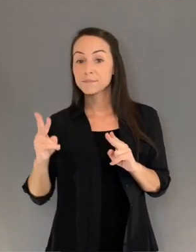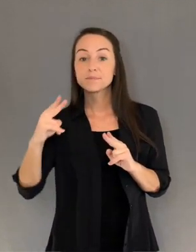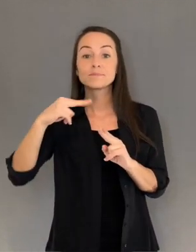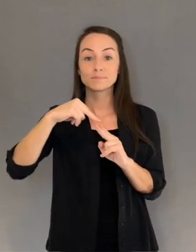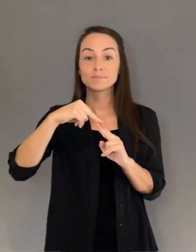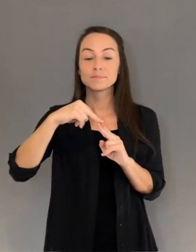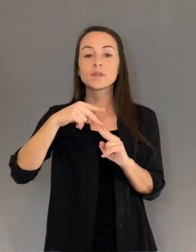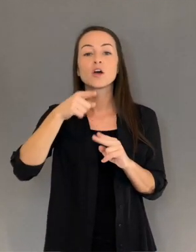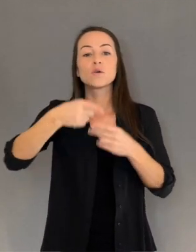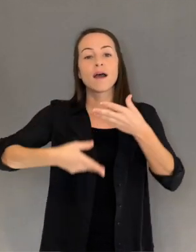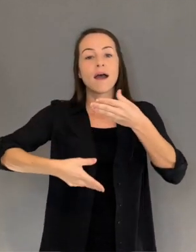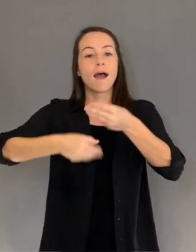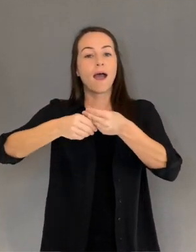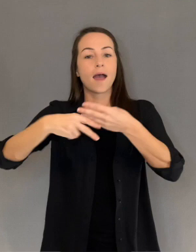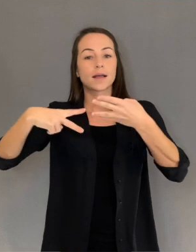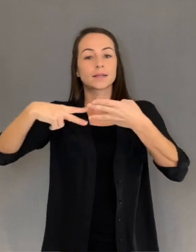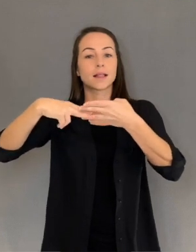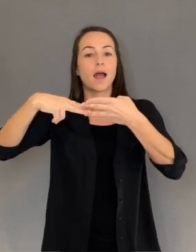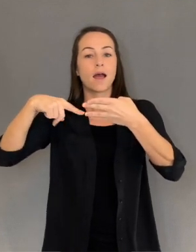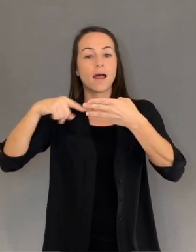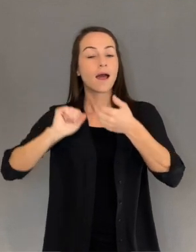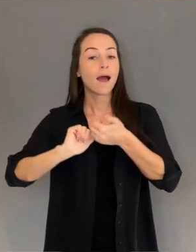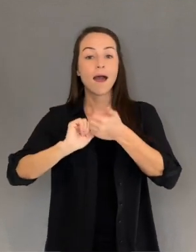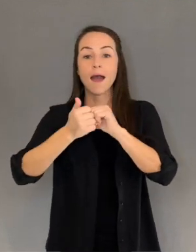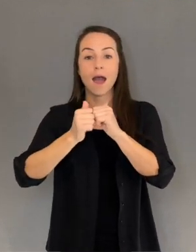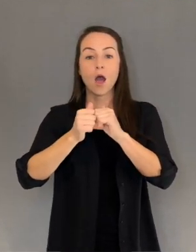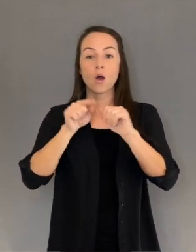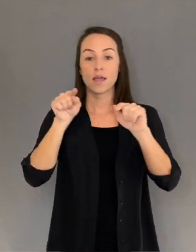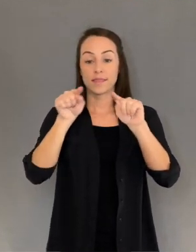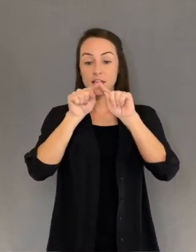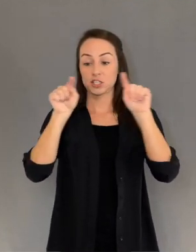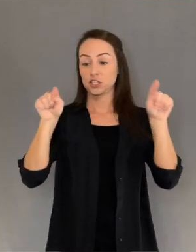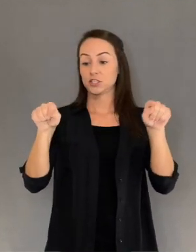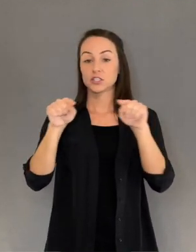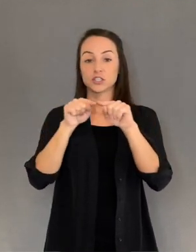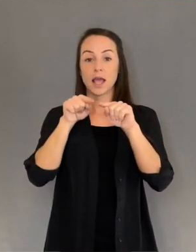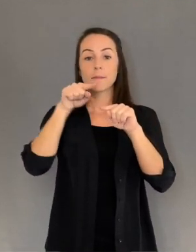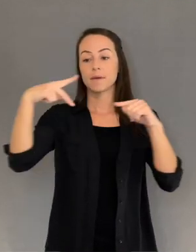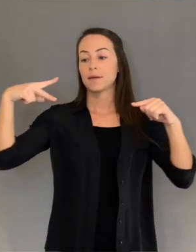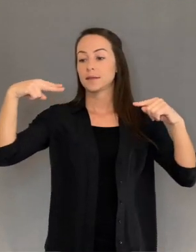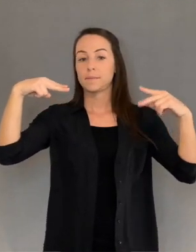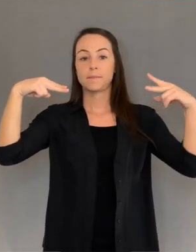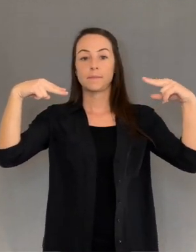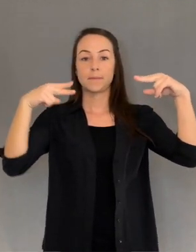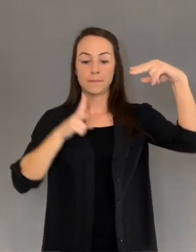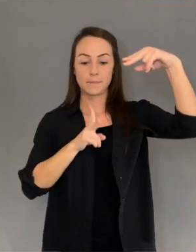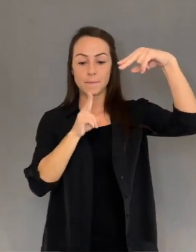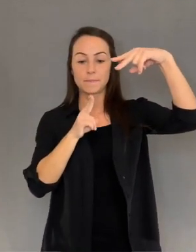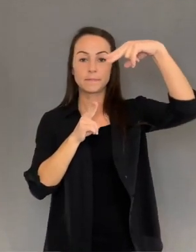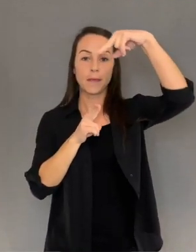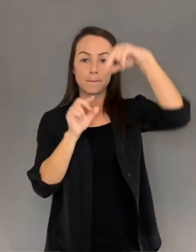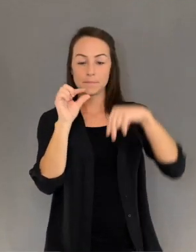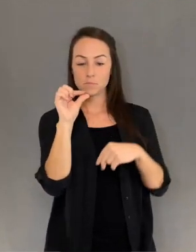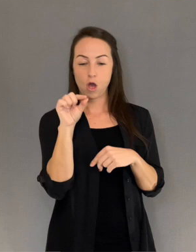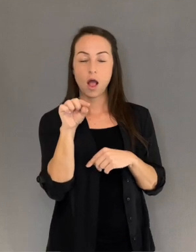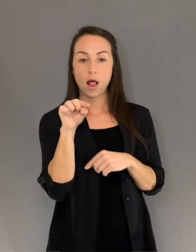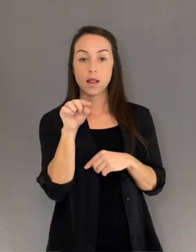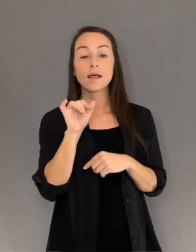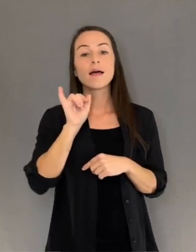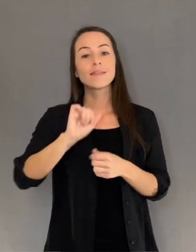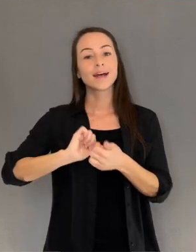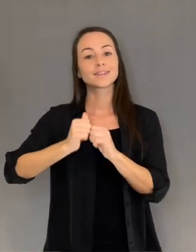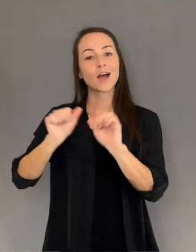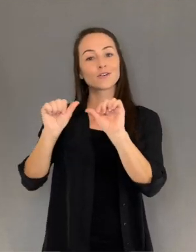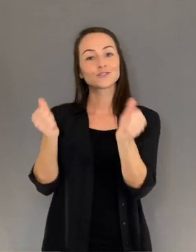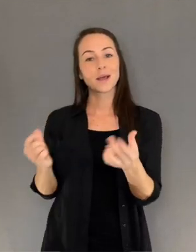of each edge. The slots are created by making two cuts next to each other, cutting out a small slither. The shapes